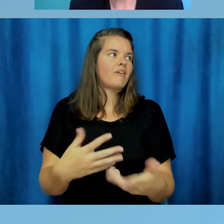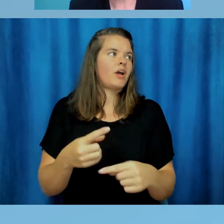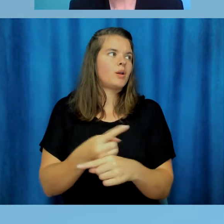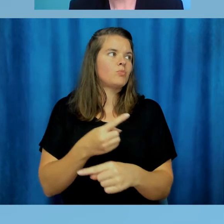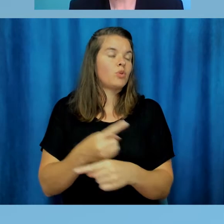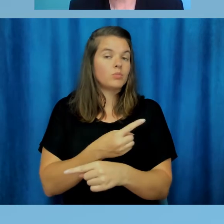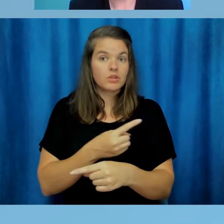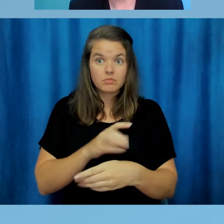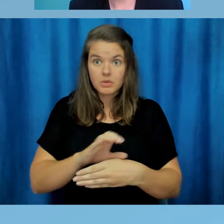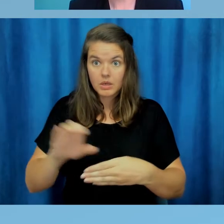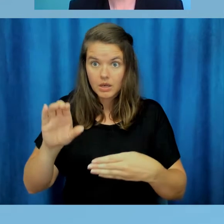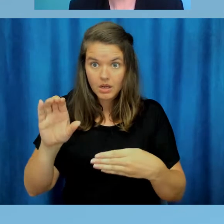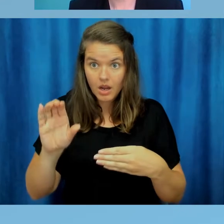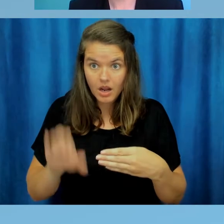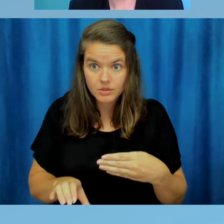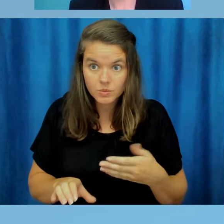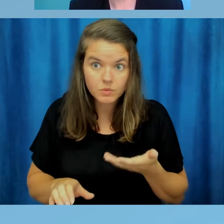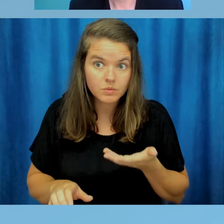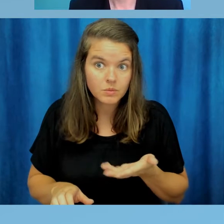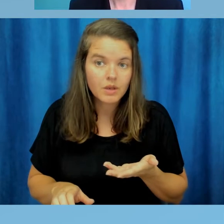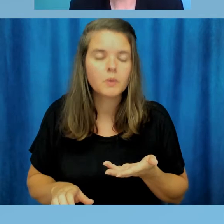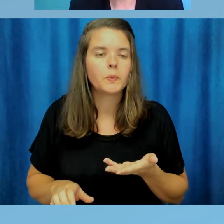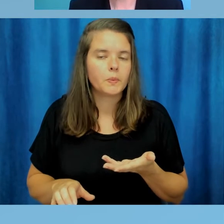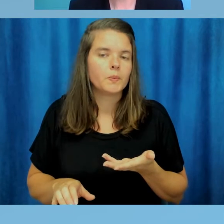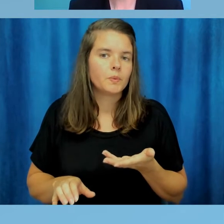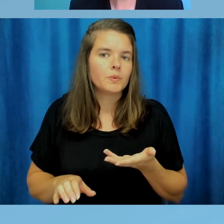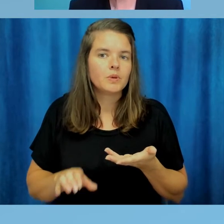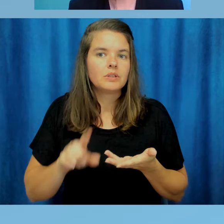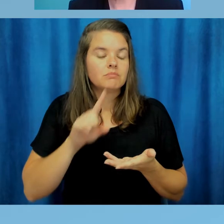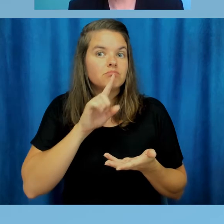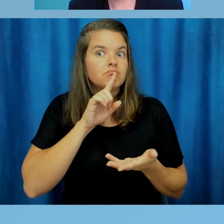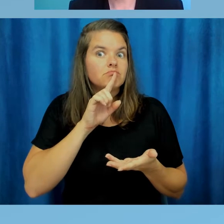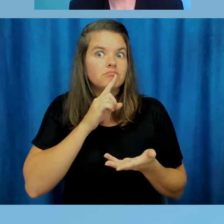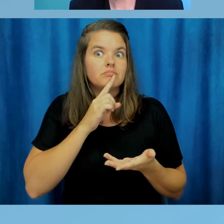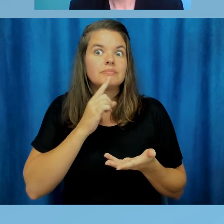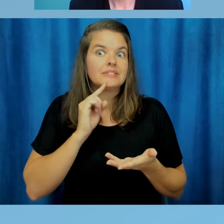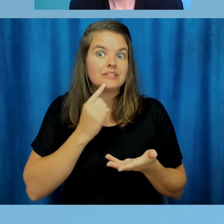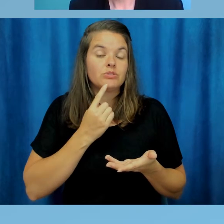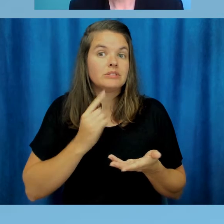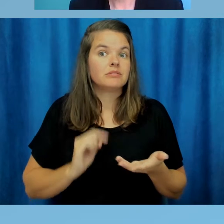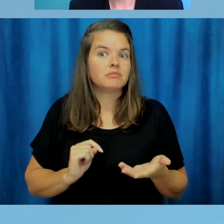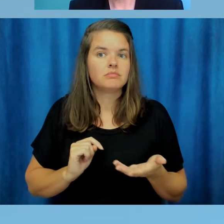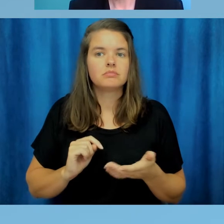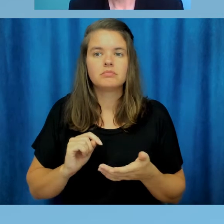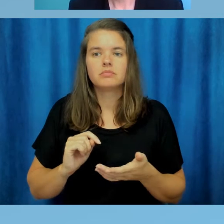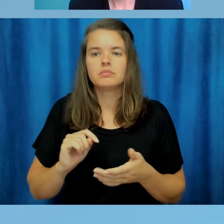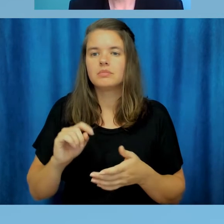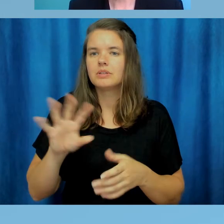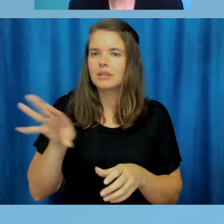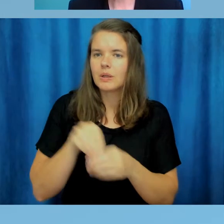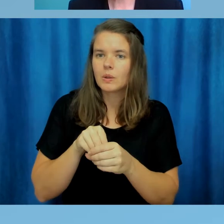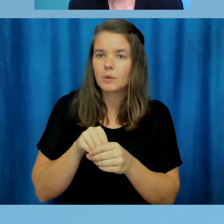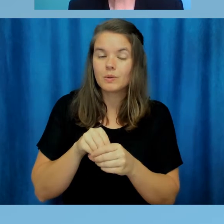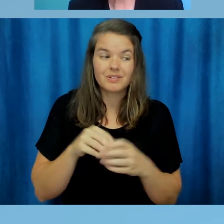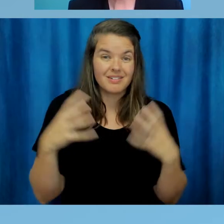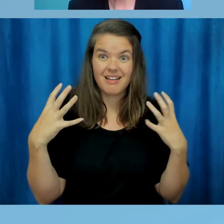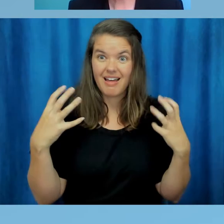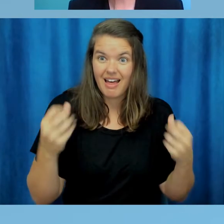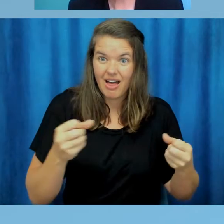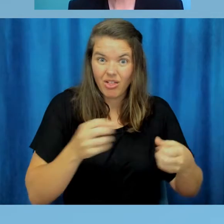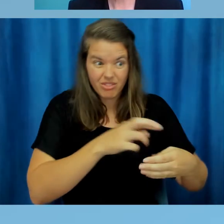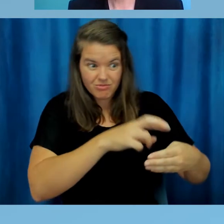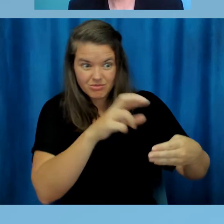provide appropriate auxiliary aids and services can be truly significant. They include adverse